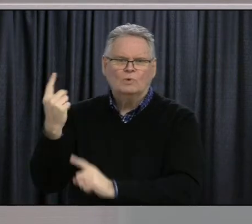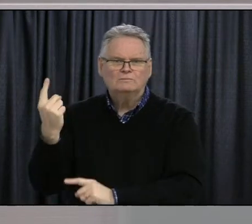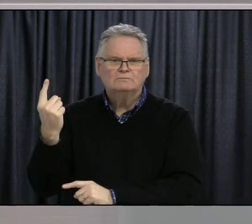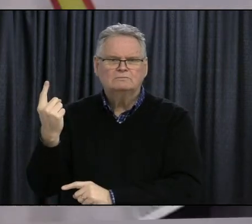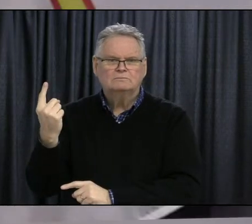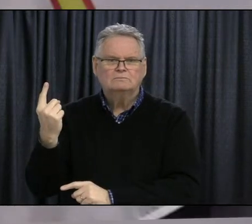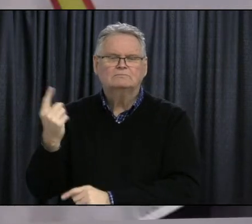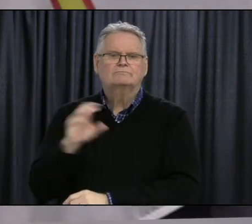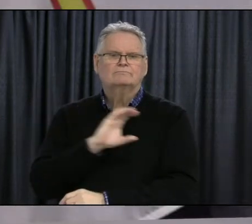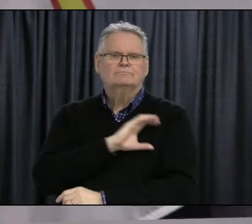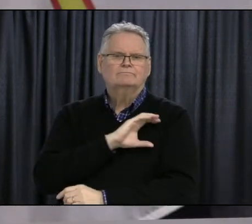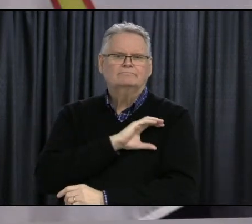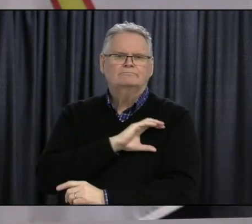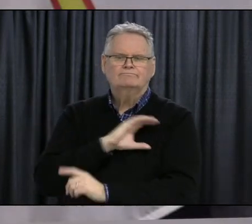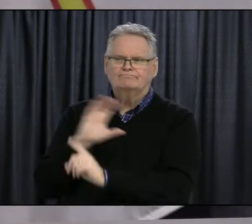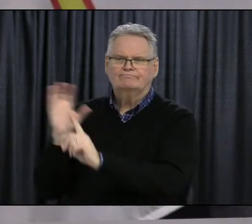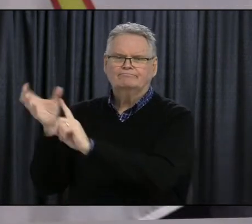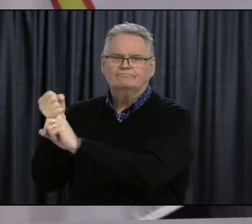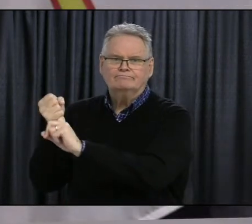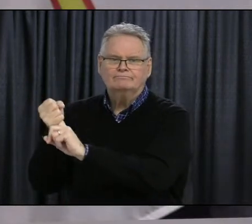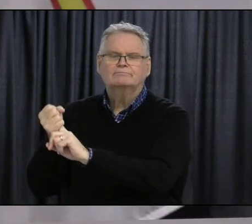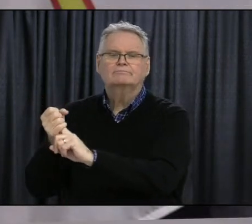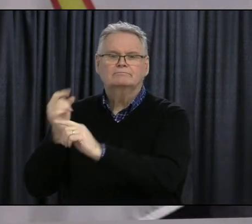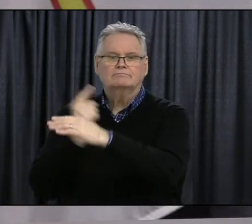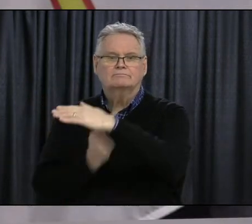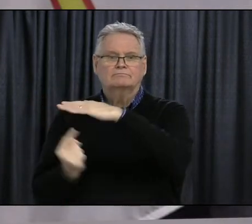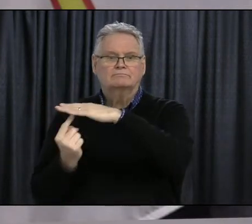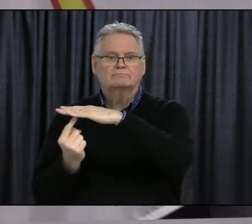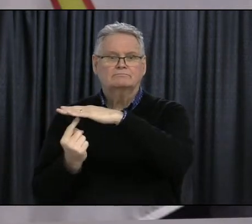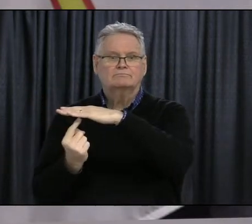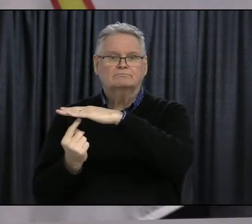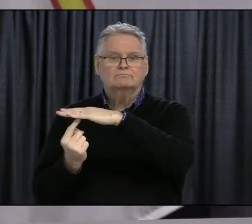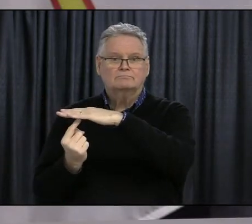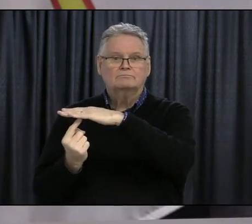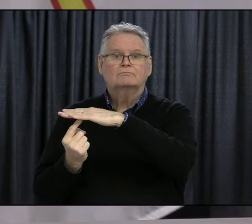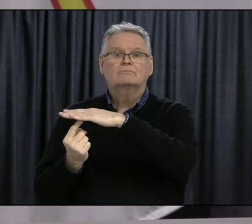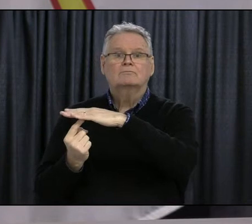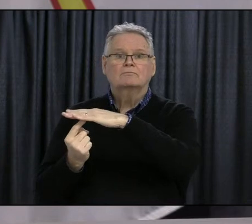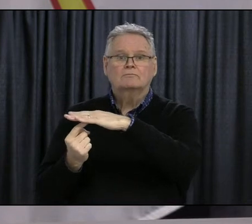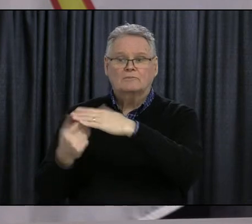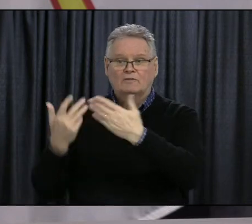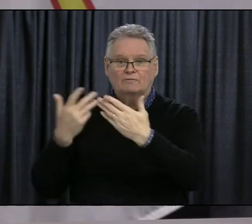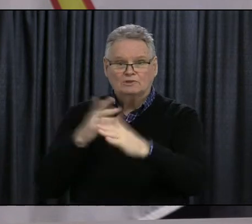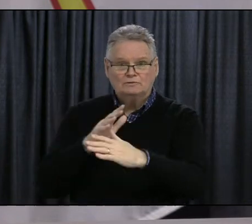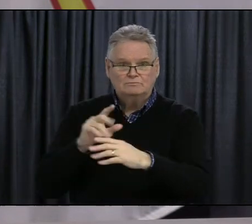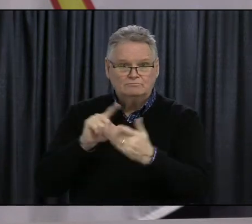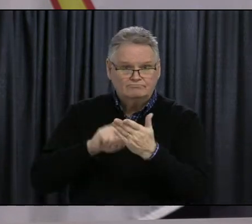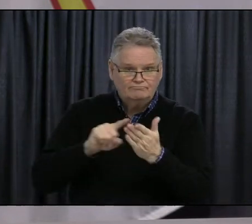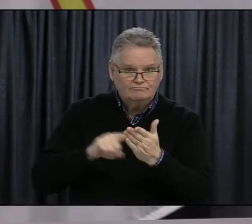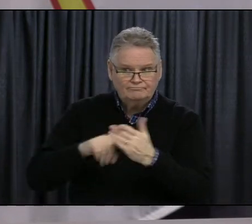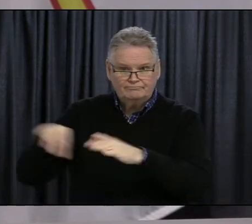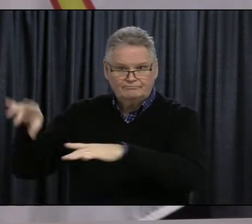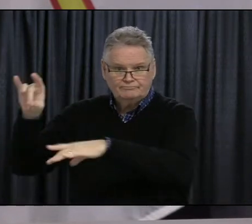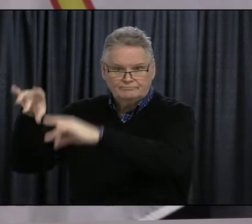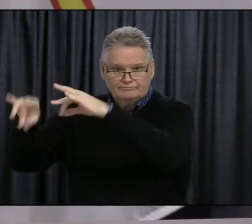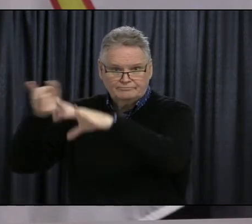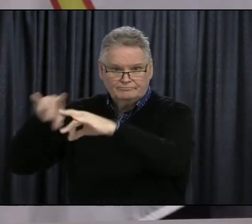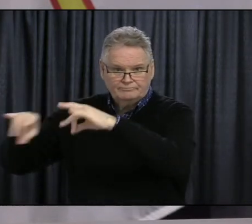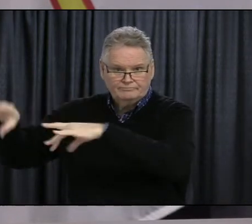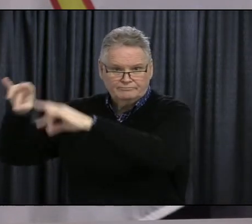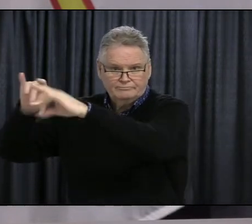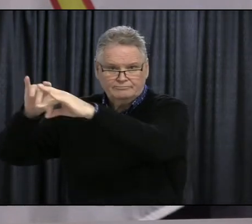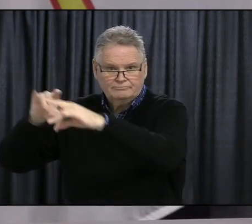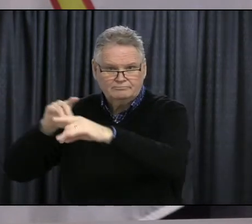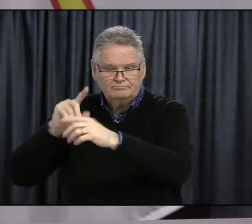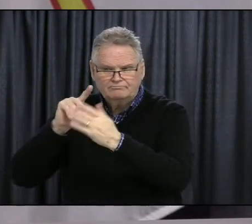that case? Yes, to the best of my knowledge, yes. Well, I don't. Well, no, sorry. There's no